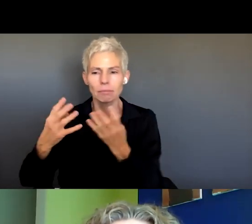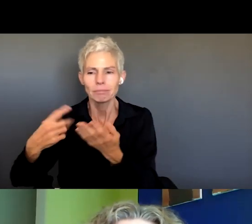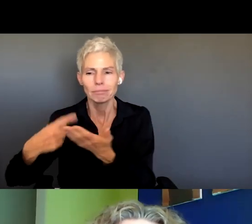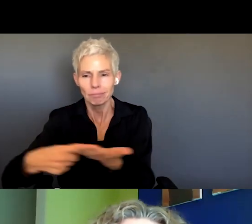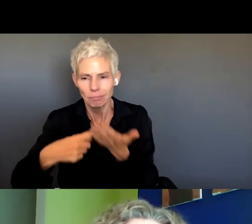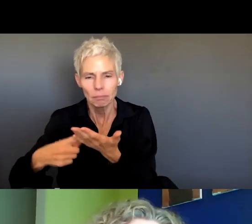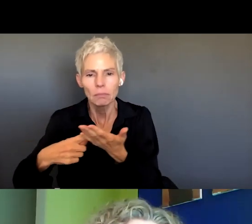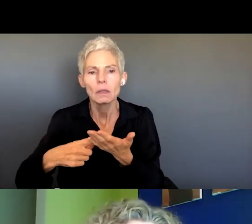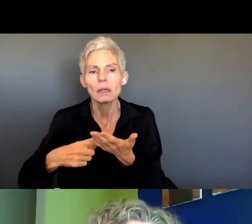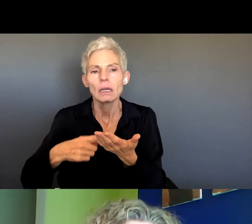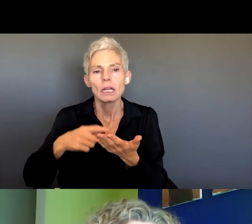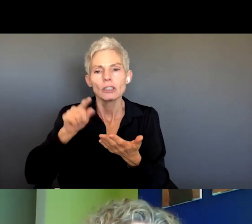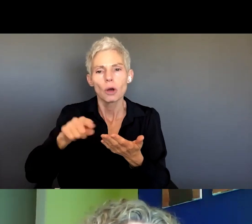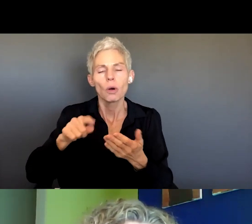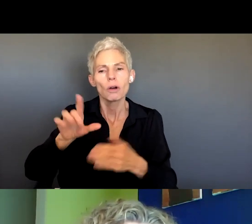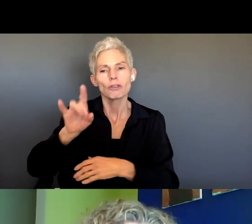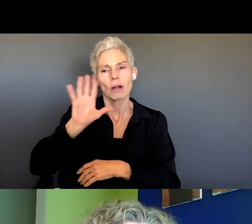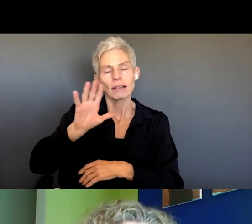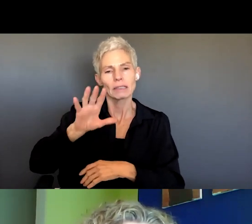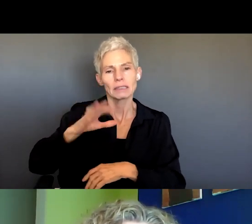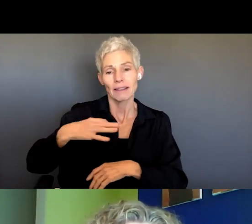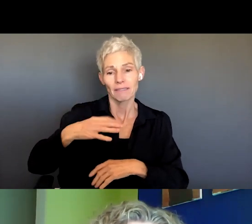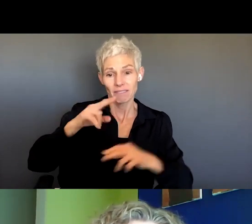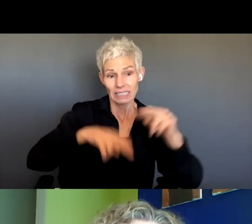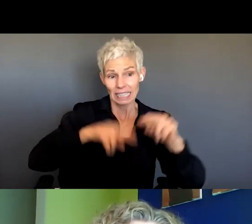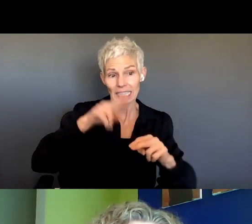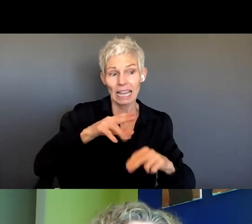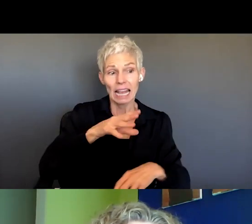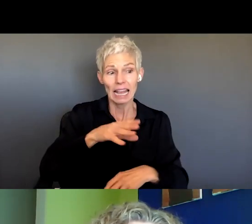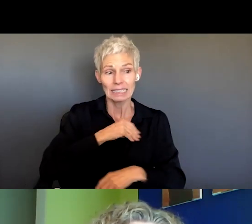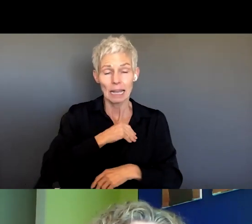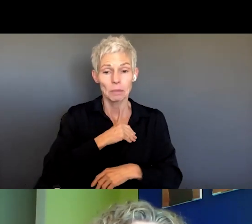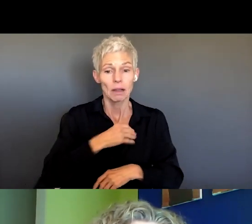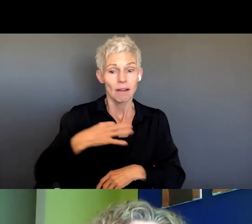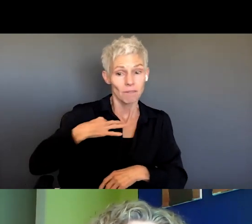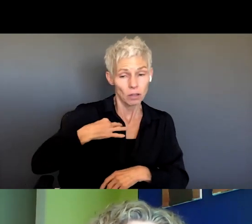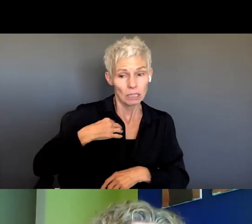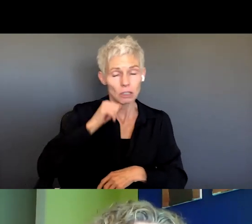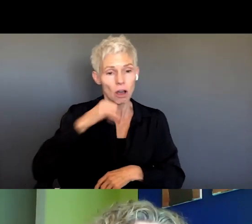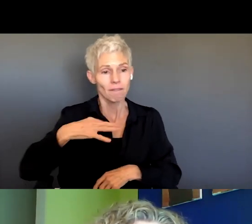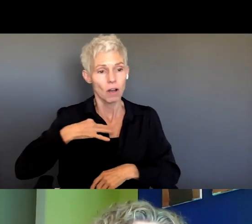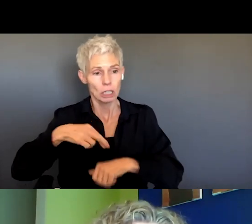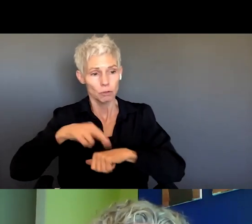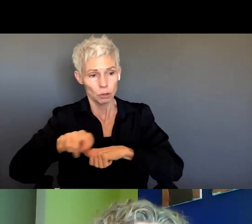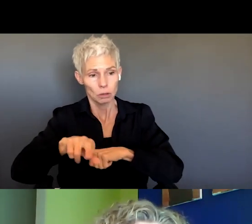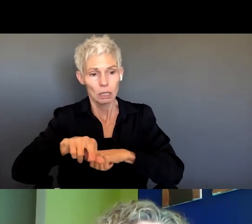facilities should take both voluntary and involuntary referral, and choose one. Definitely no, no, don't